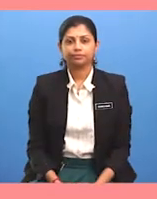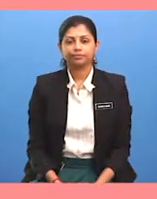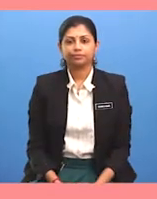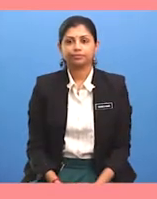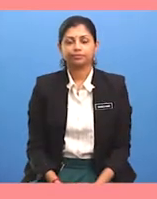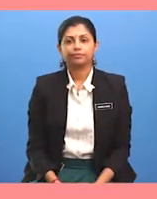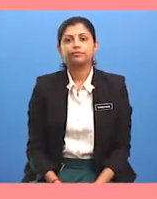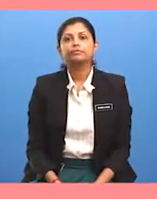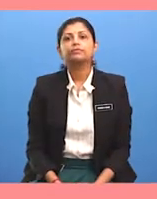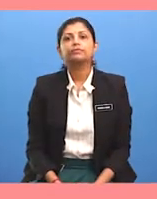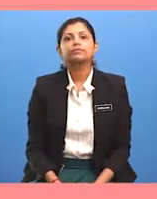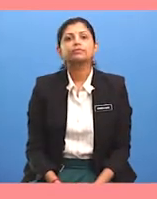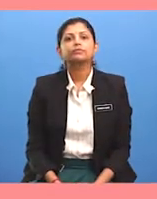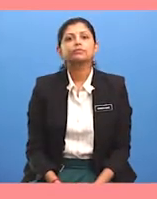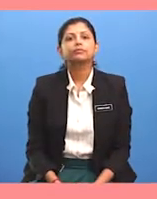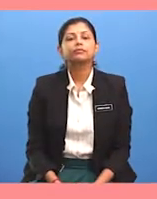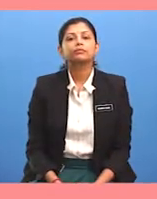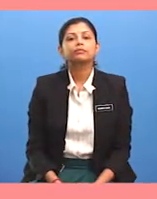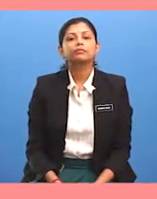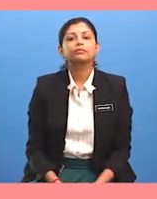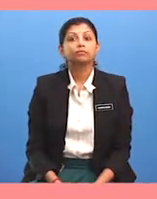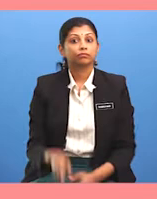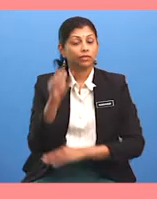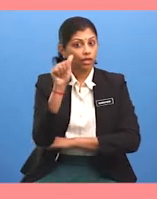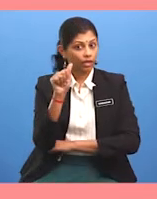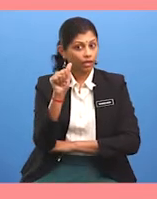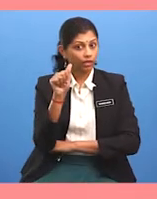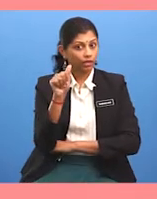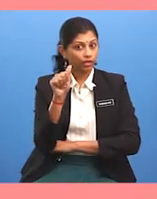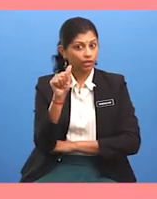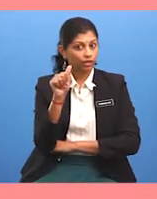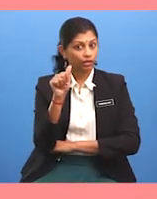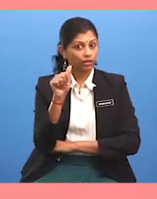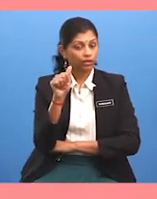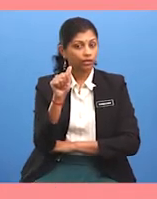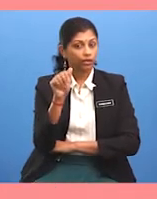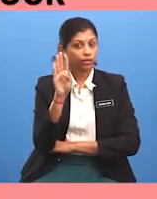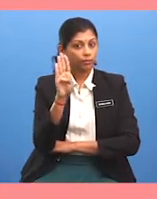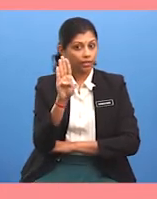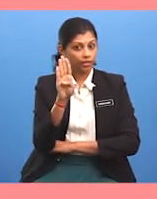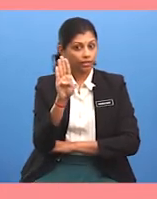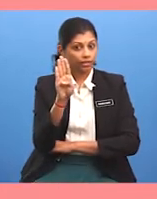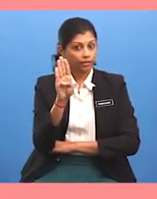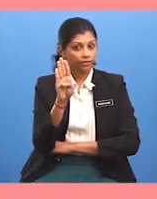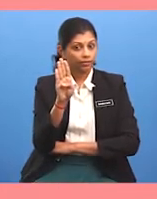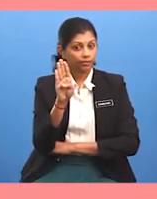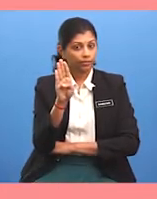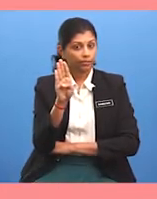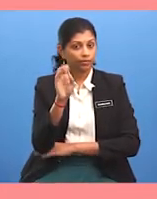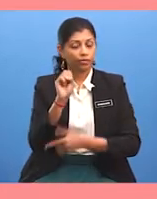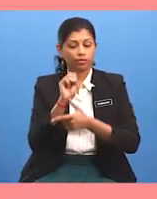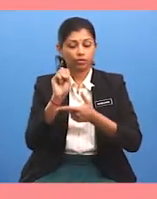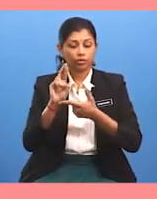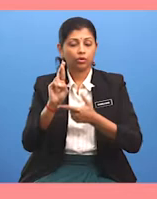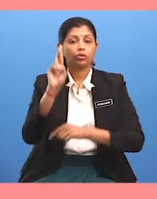of Mark Zuckerberg? A. He is impressed by his rise to success. B.